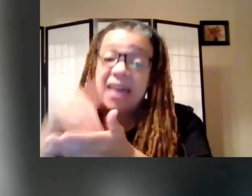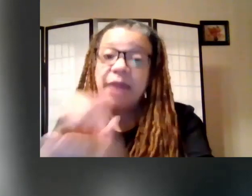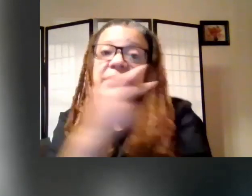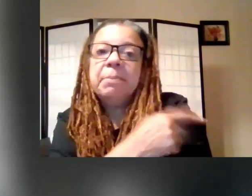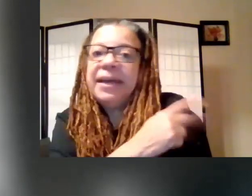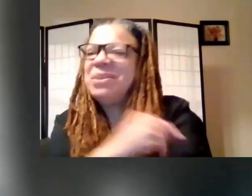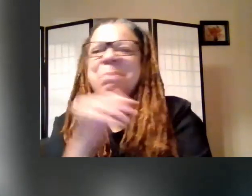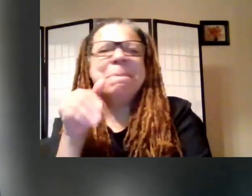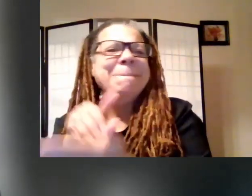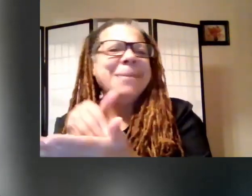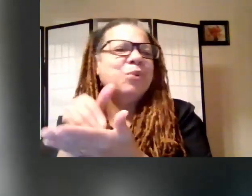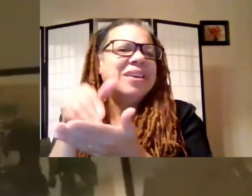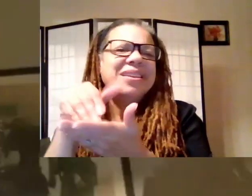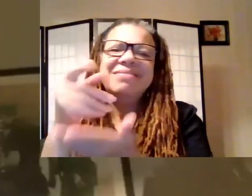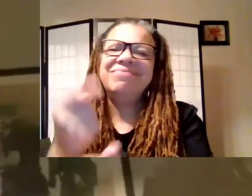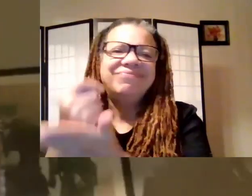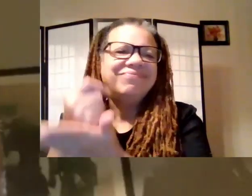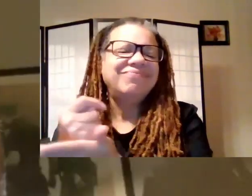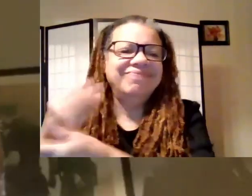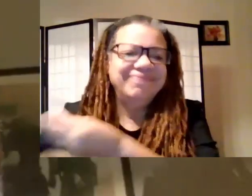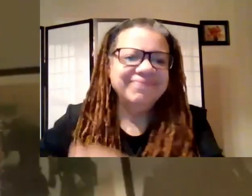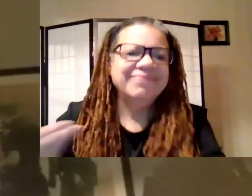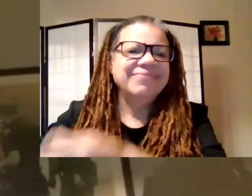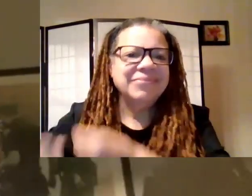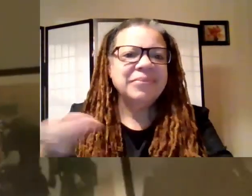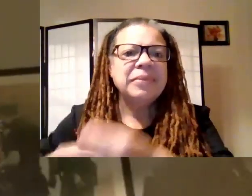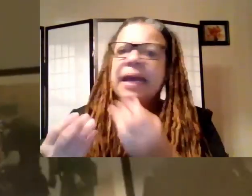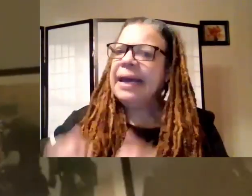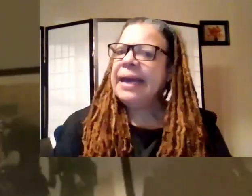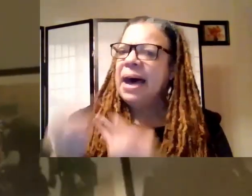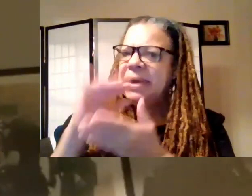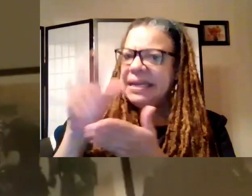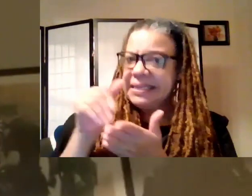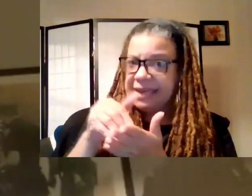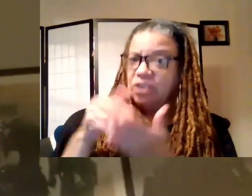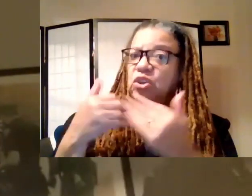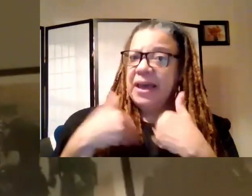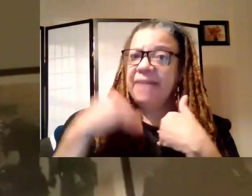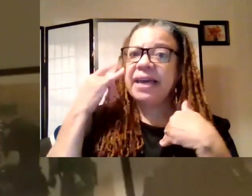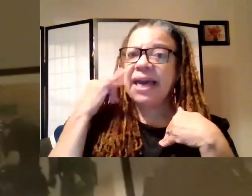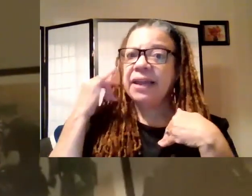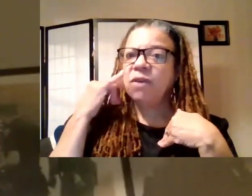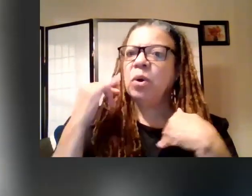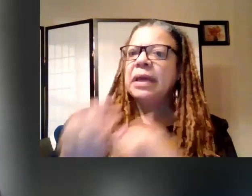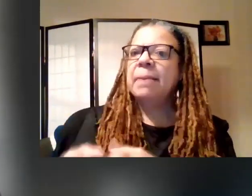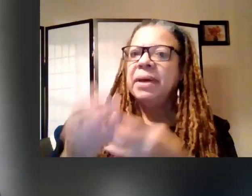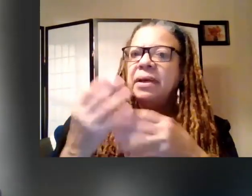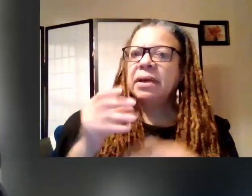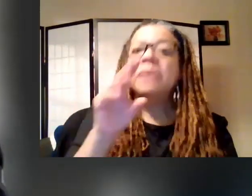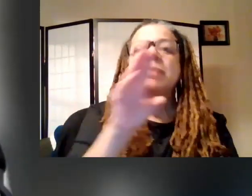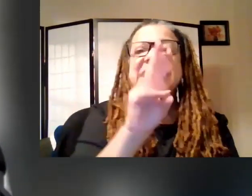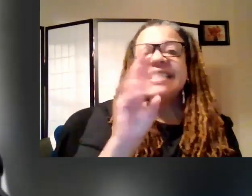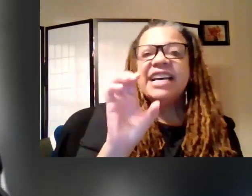millions of treatments. And how many dialysis centers are there in California approximately? There's about